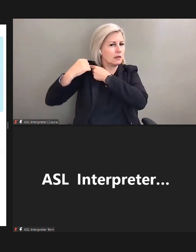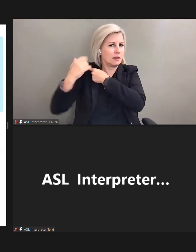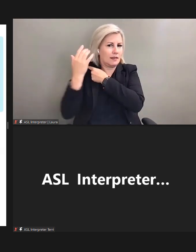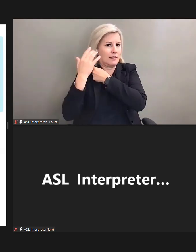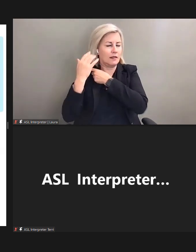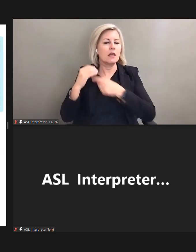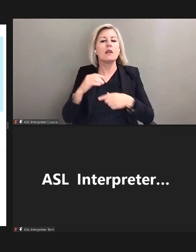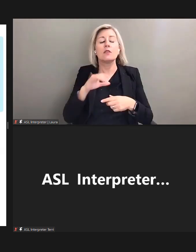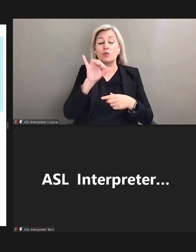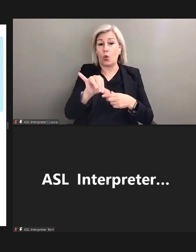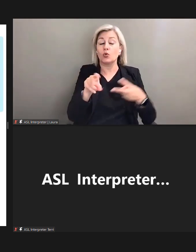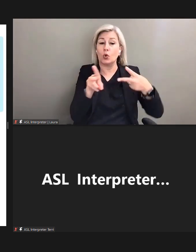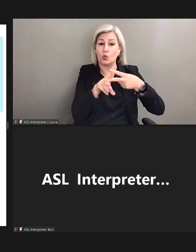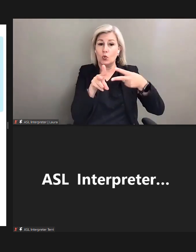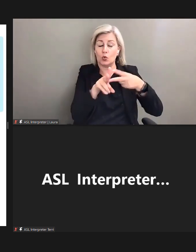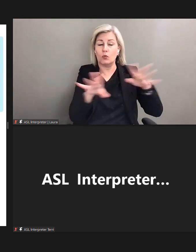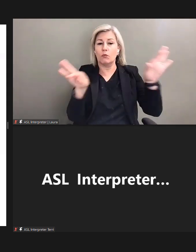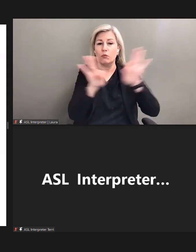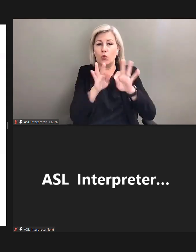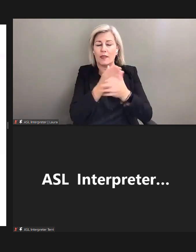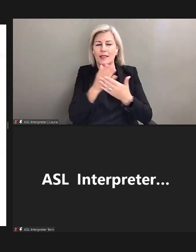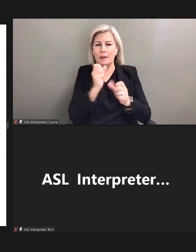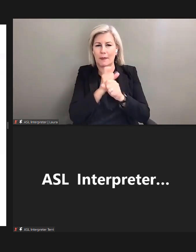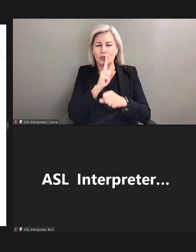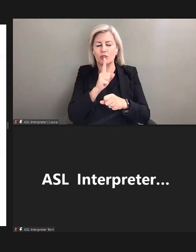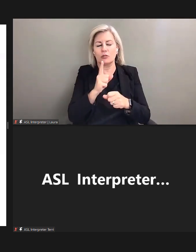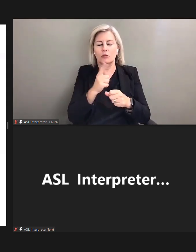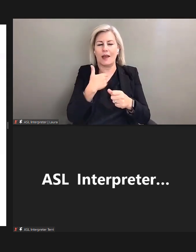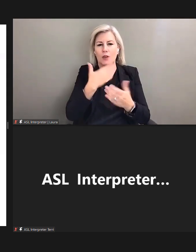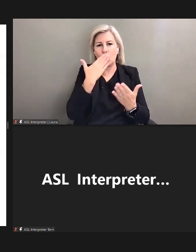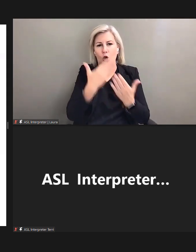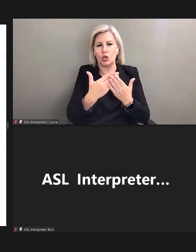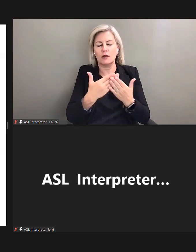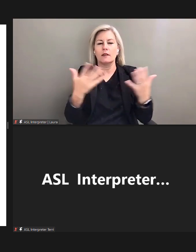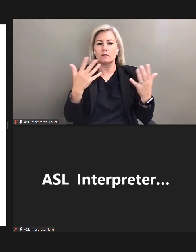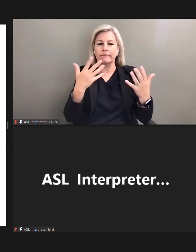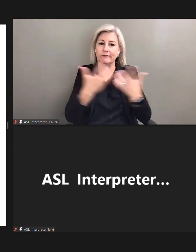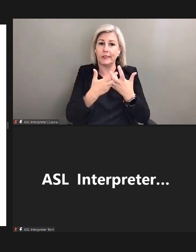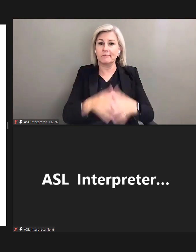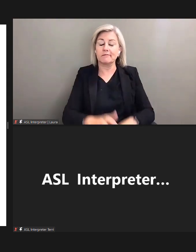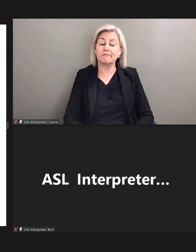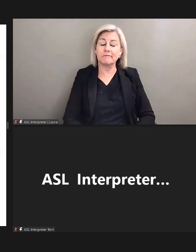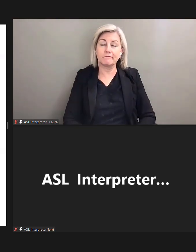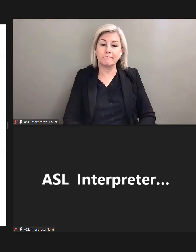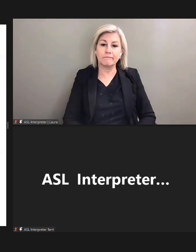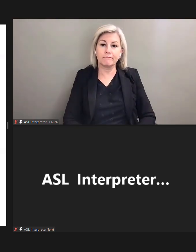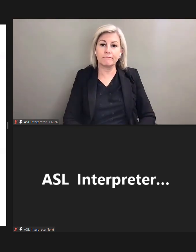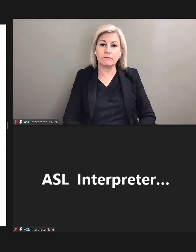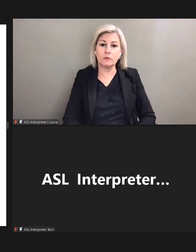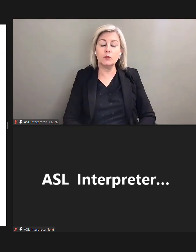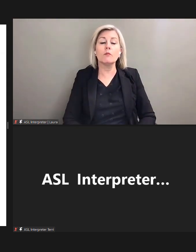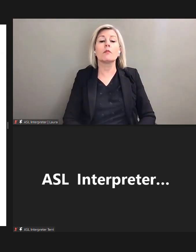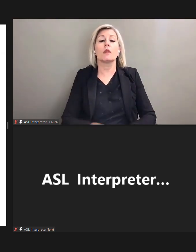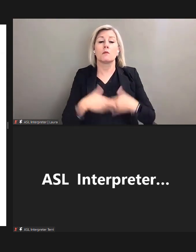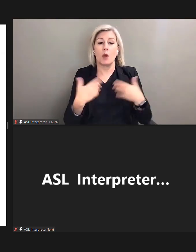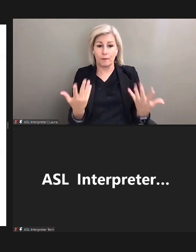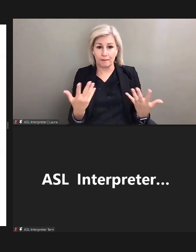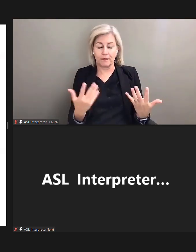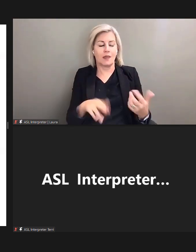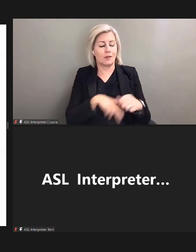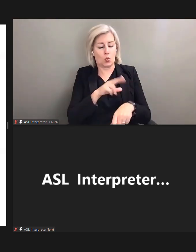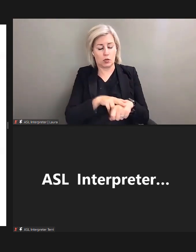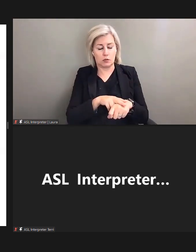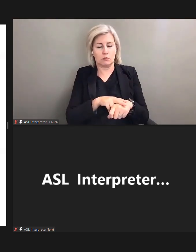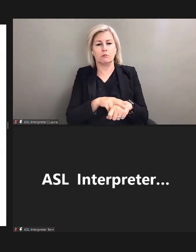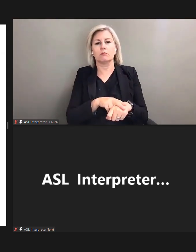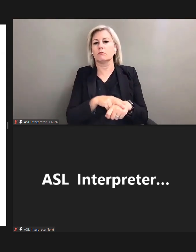two essential things for getting and keeping a good probe fit. Now, of course, as you screen, there'll be times when you